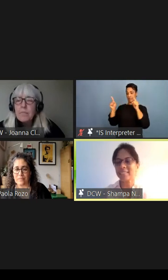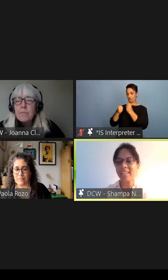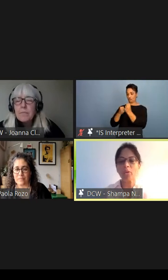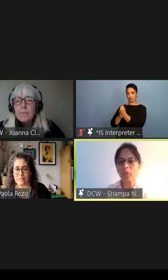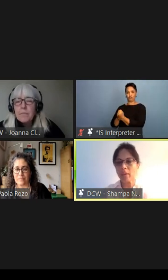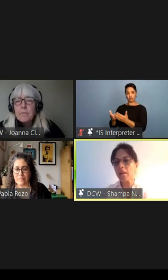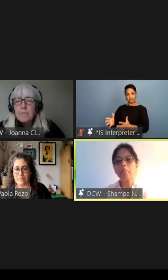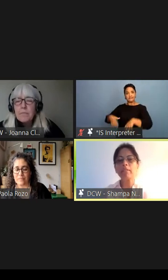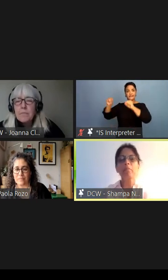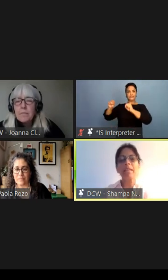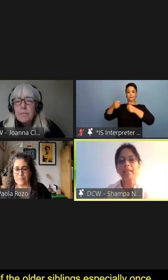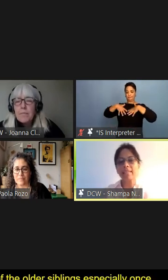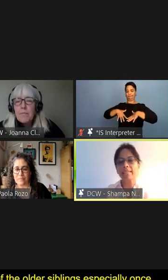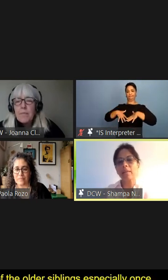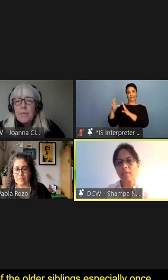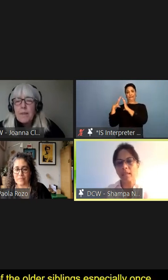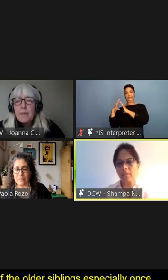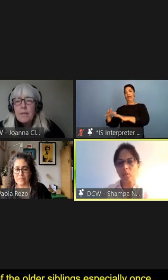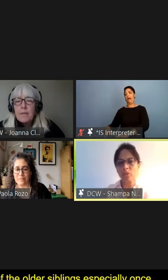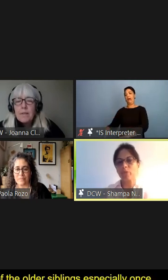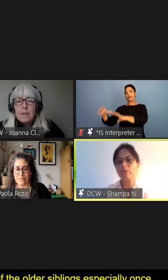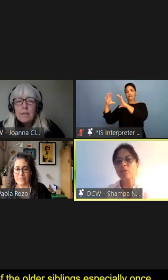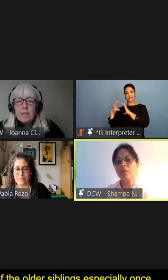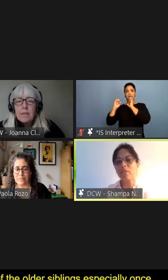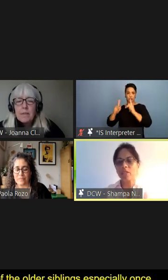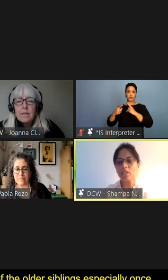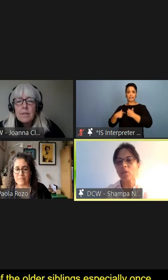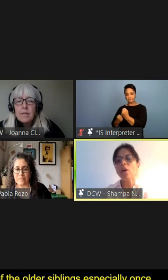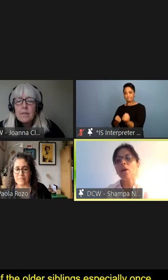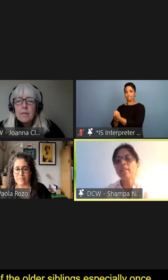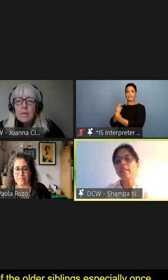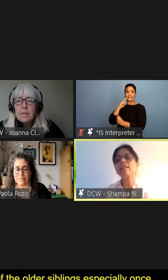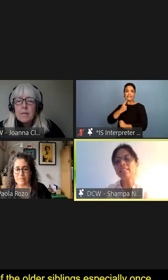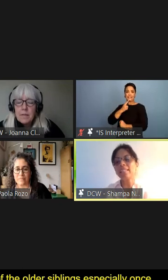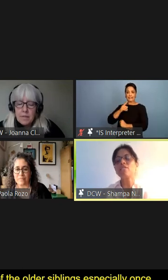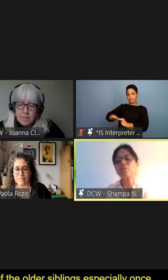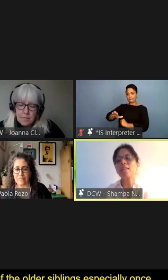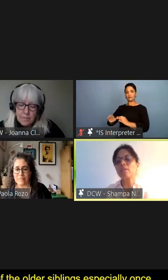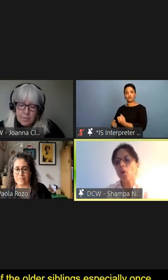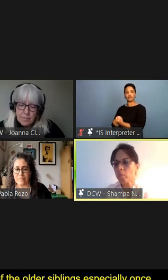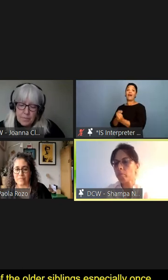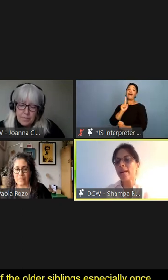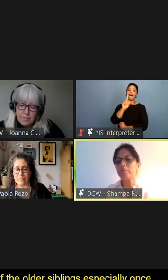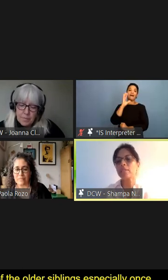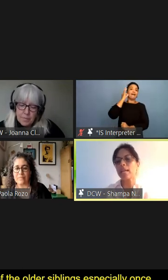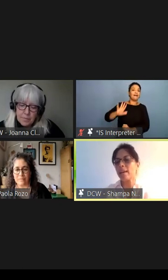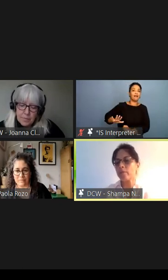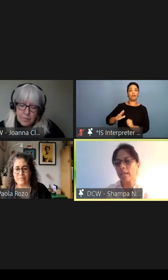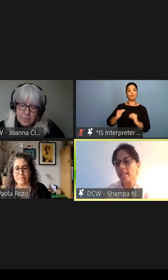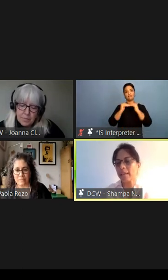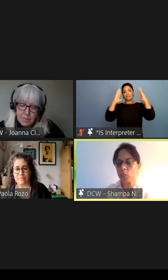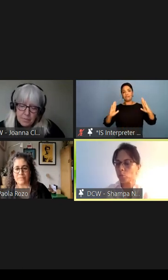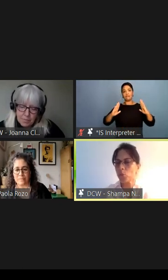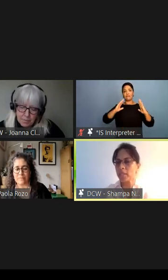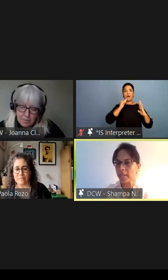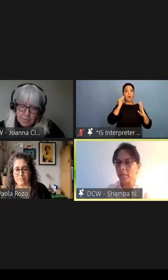class 10 or the Madhyamik exams that was referred to in the video. Then the girl tends to be at home perhaps and has